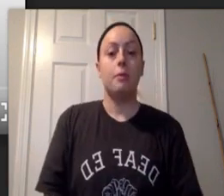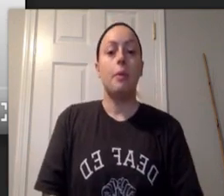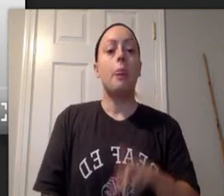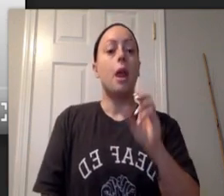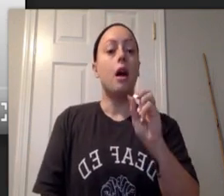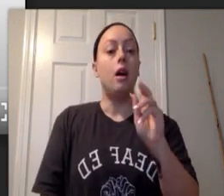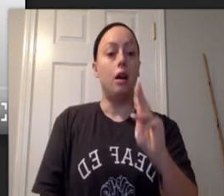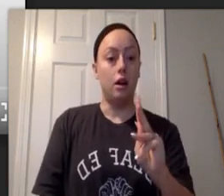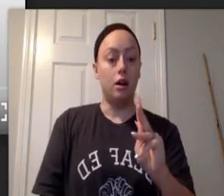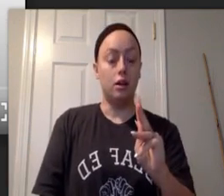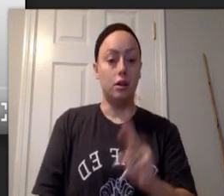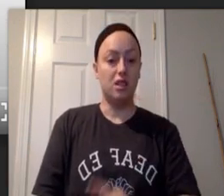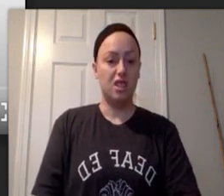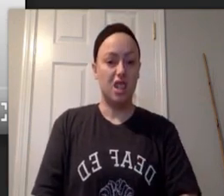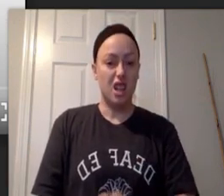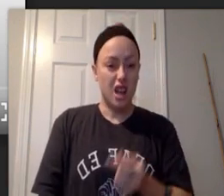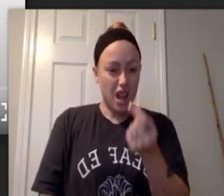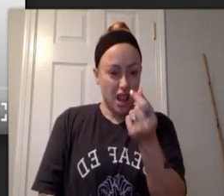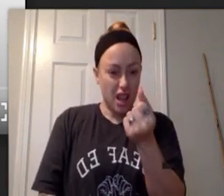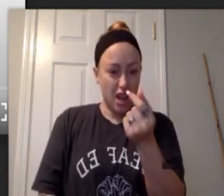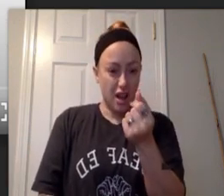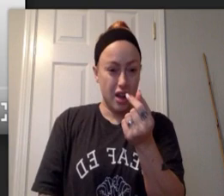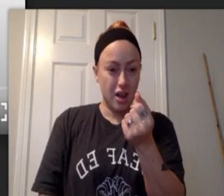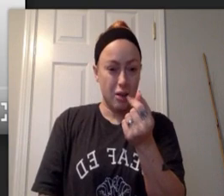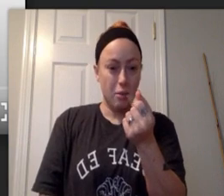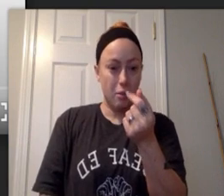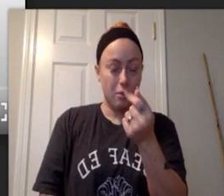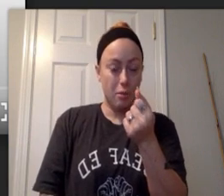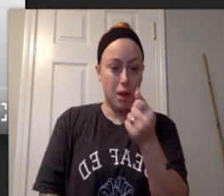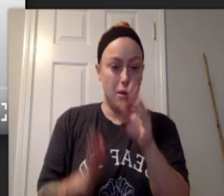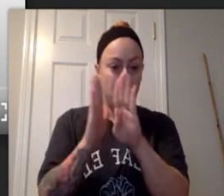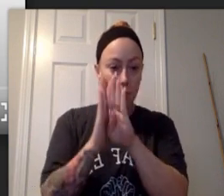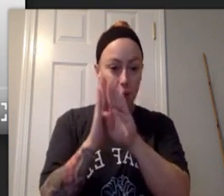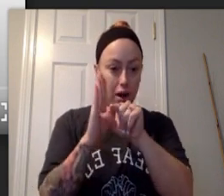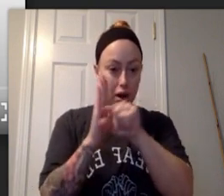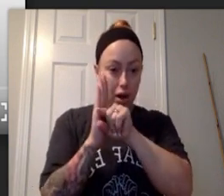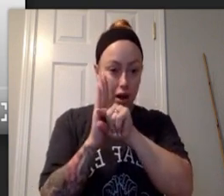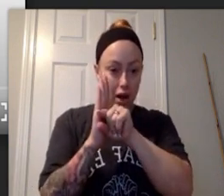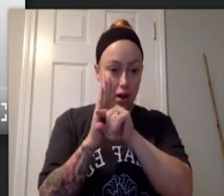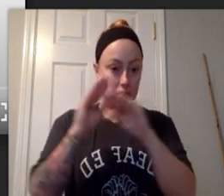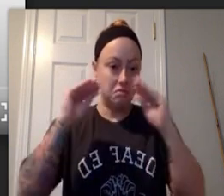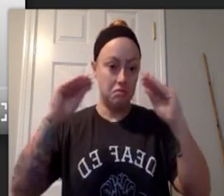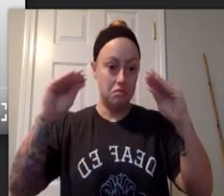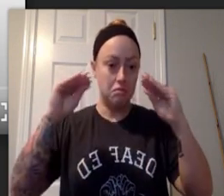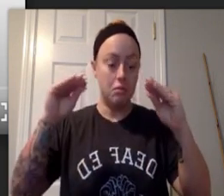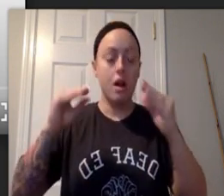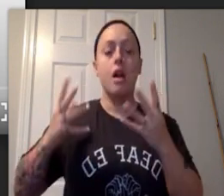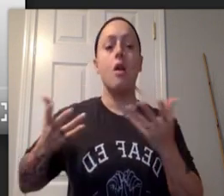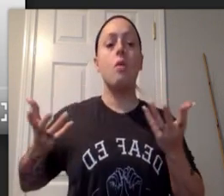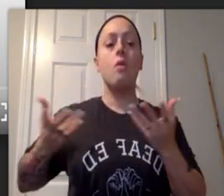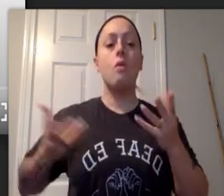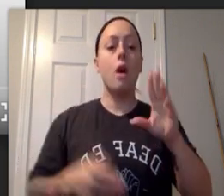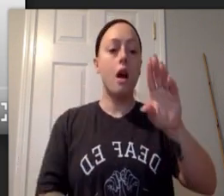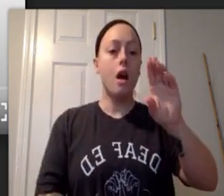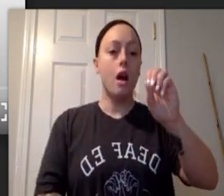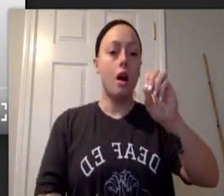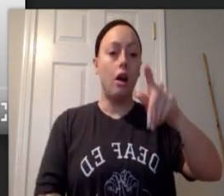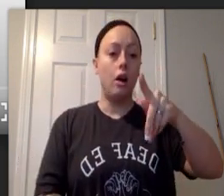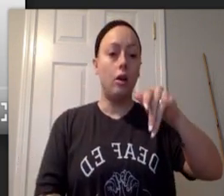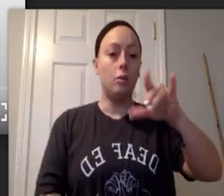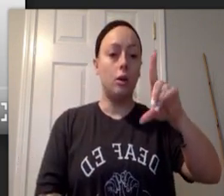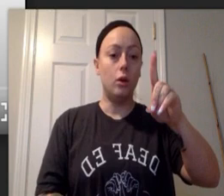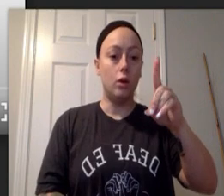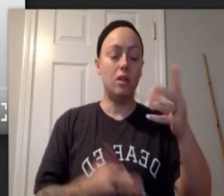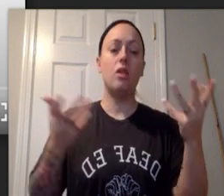so we're going to do a little bit of backup education about what opioids are, what exactly we're talking about, because